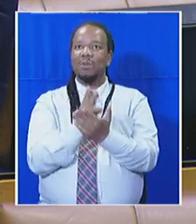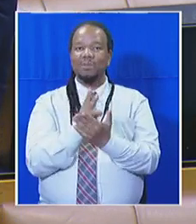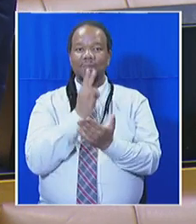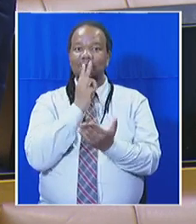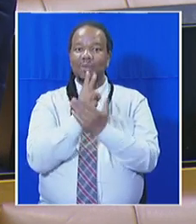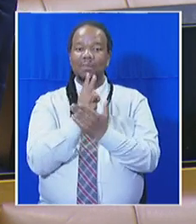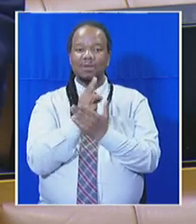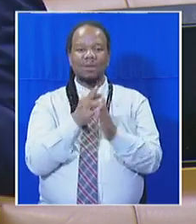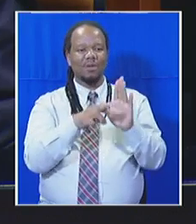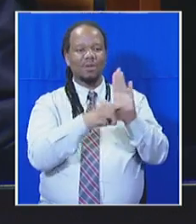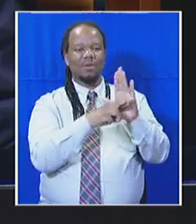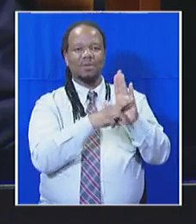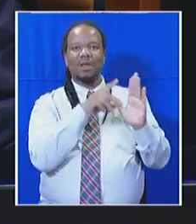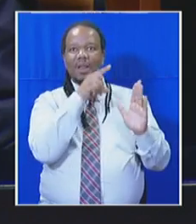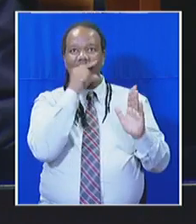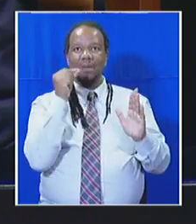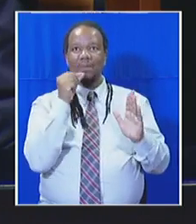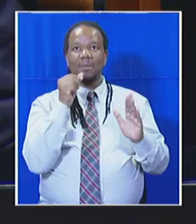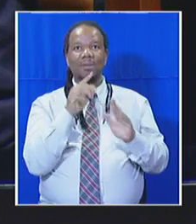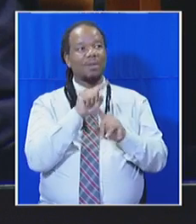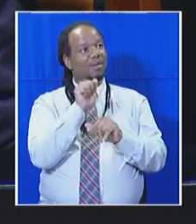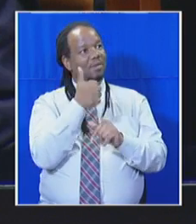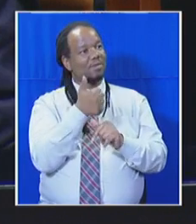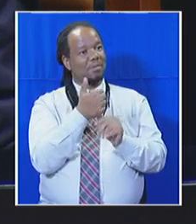rules say. Honorable member. This is Brablade Nzimande.